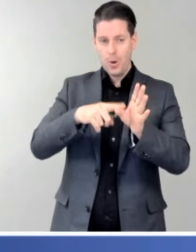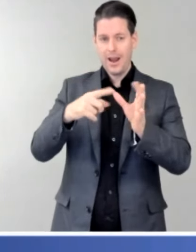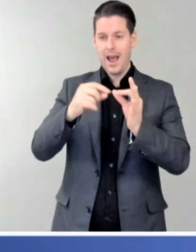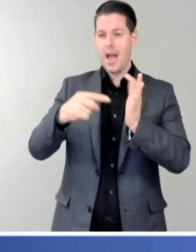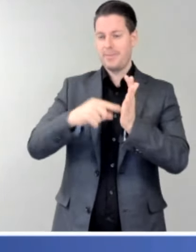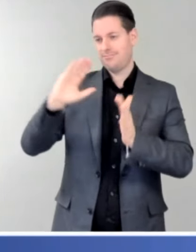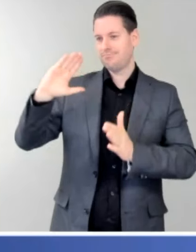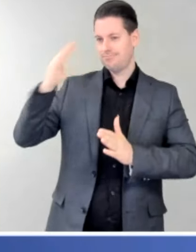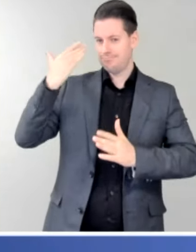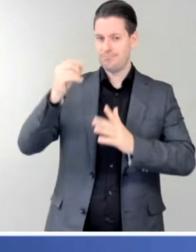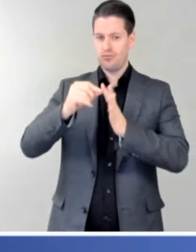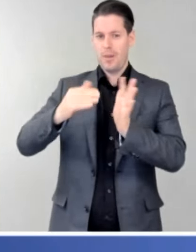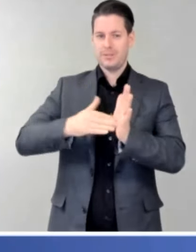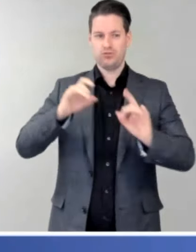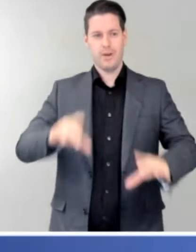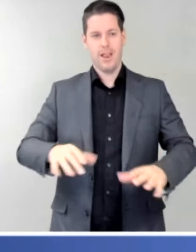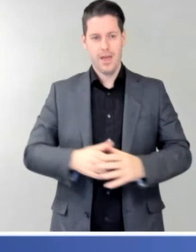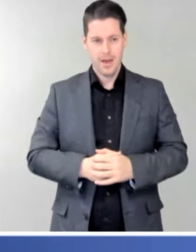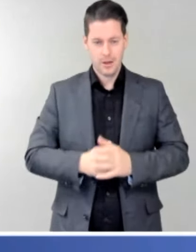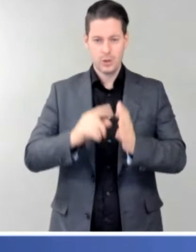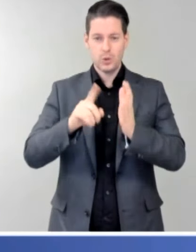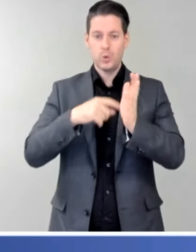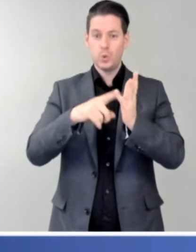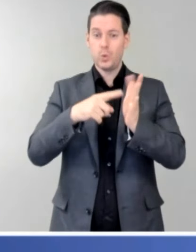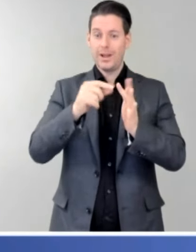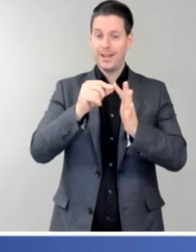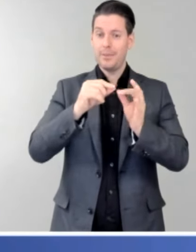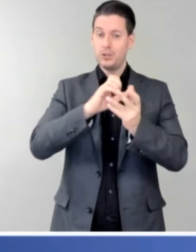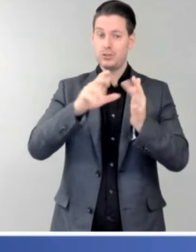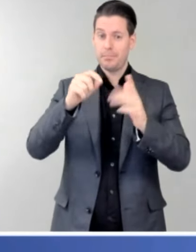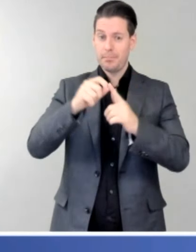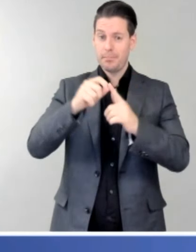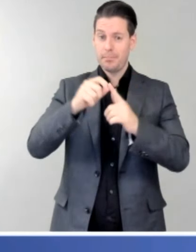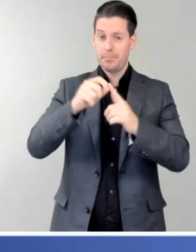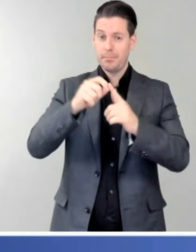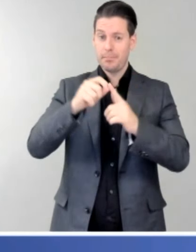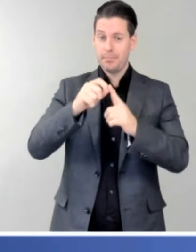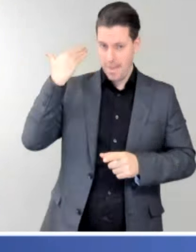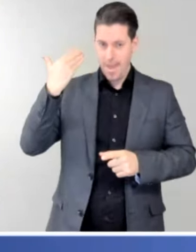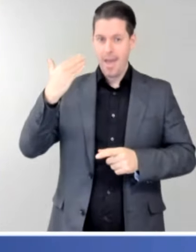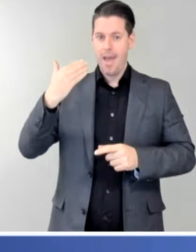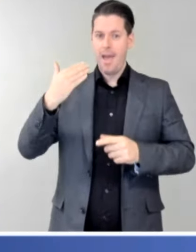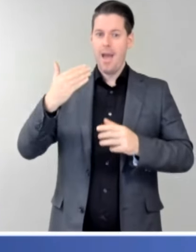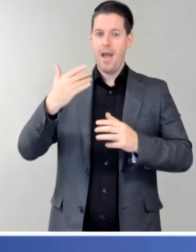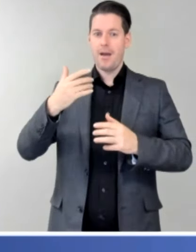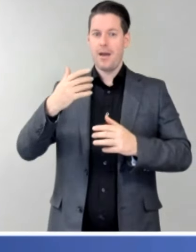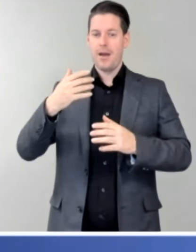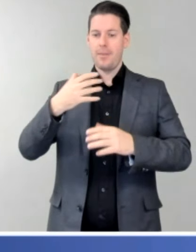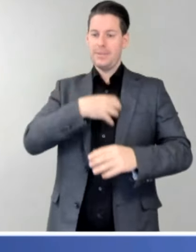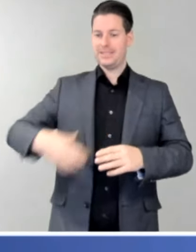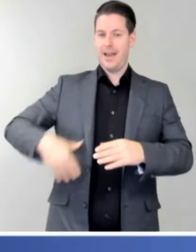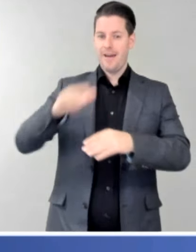Australia, the Honourable Julie Bishop, former Minister for Foreign Affairs, Admiral David Johnston AC,